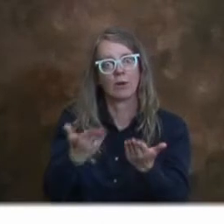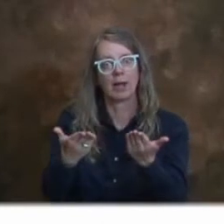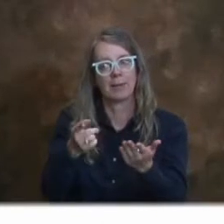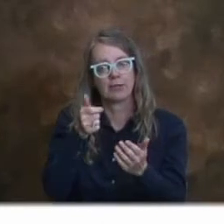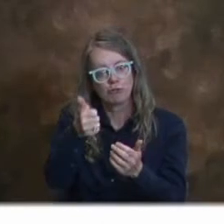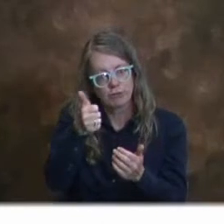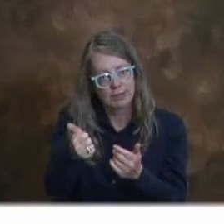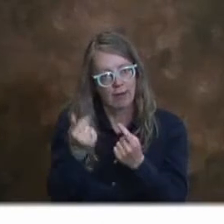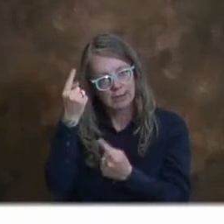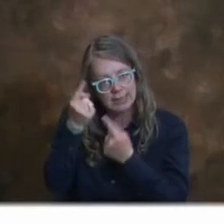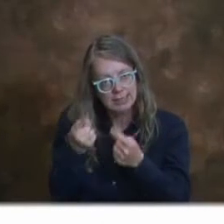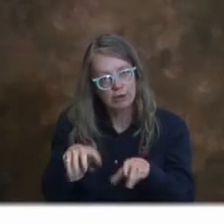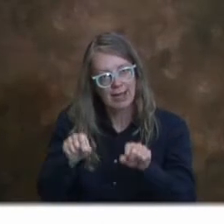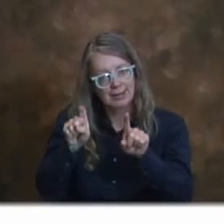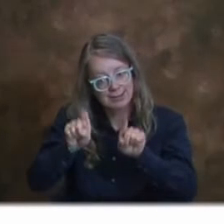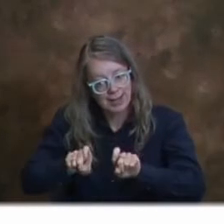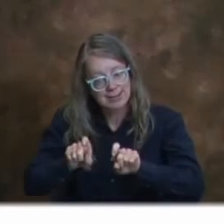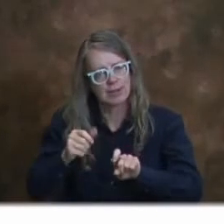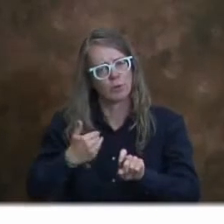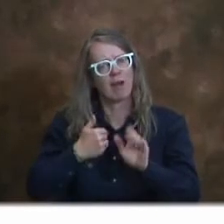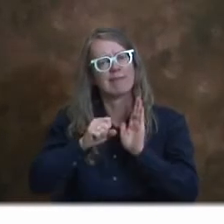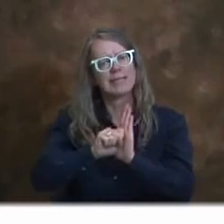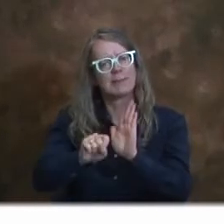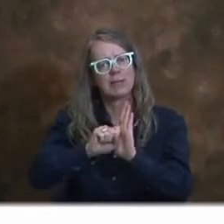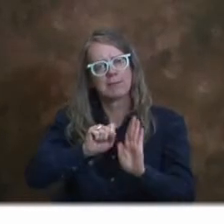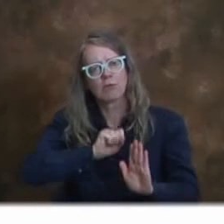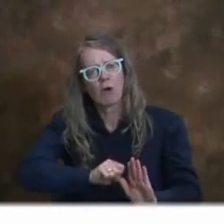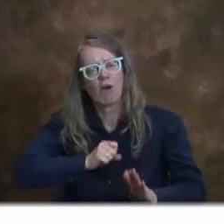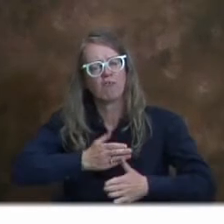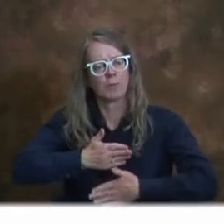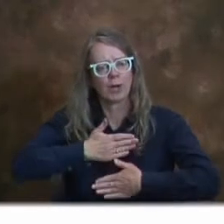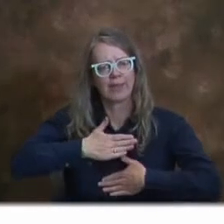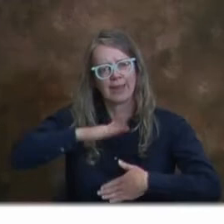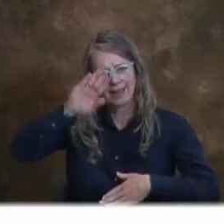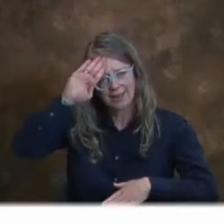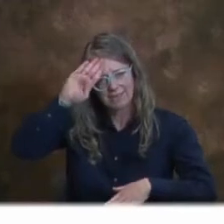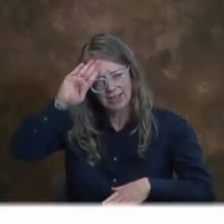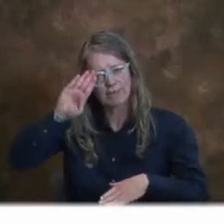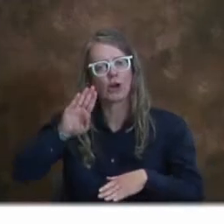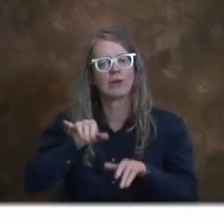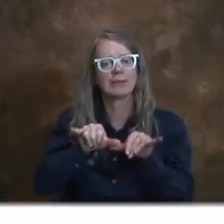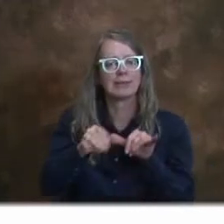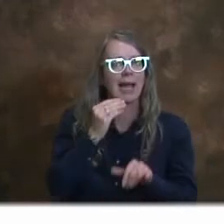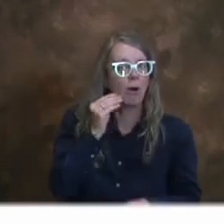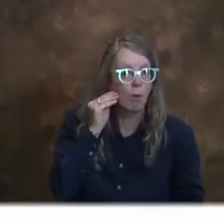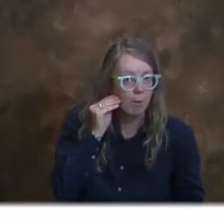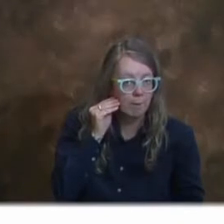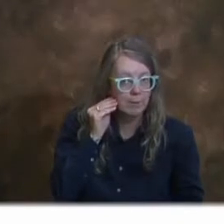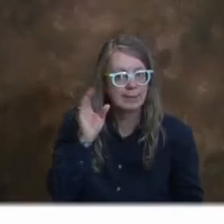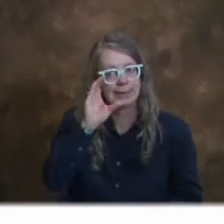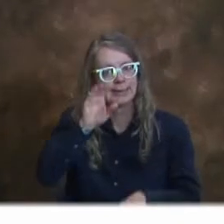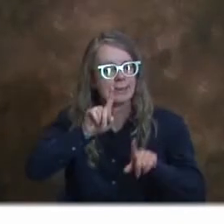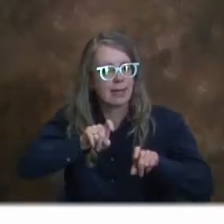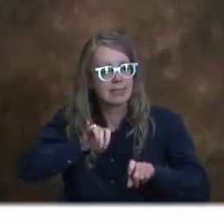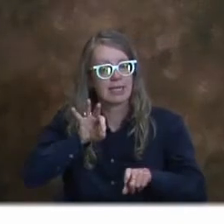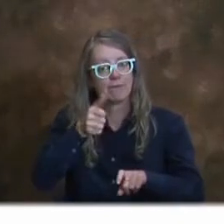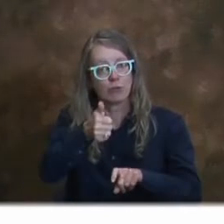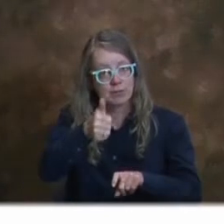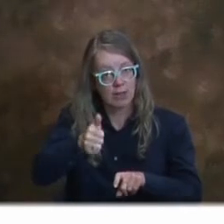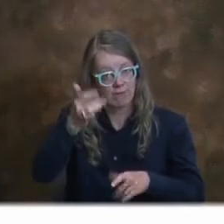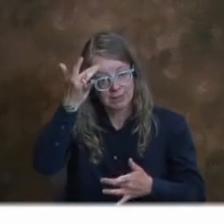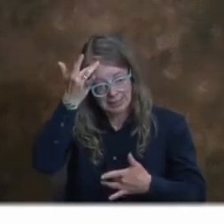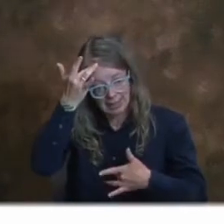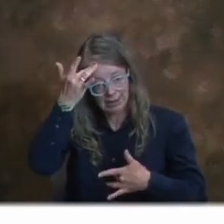symptoms, stay home, seek provider or community testing. If you are infected and are high risk for severe illness, talk to